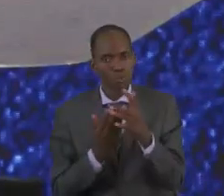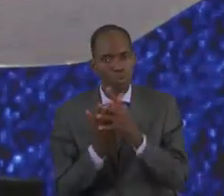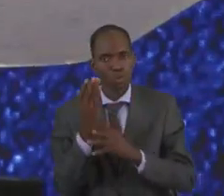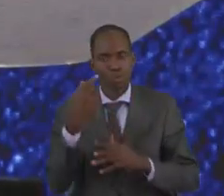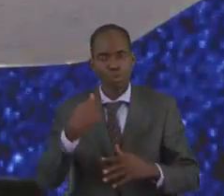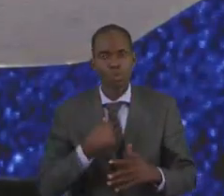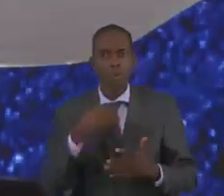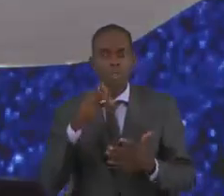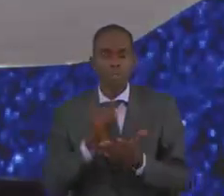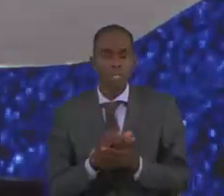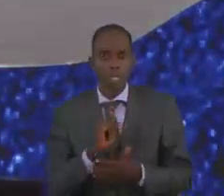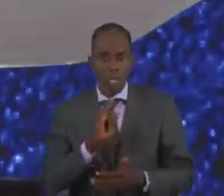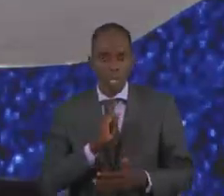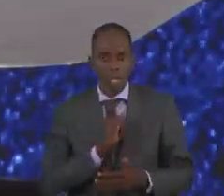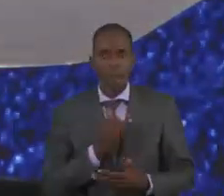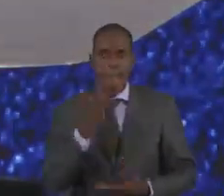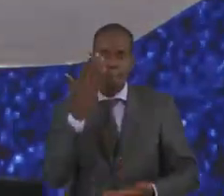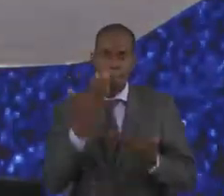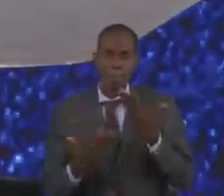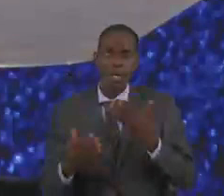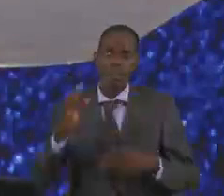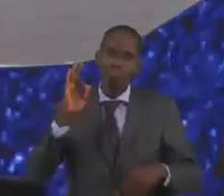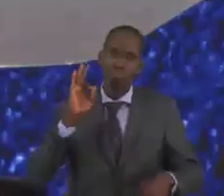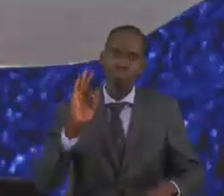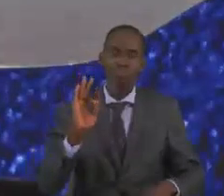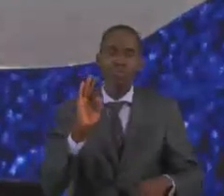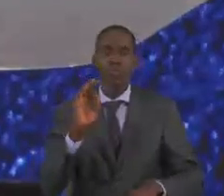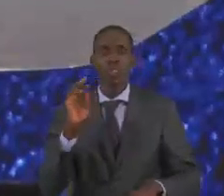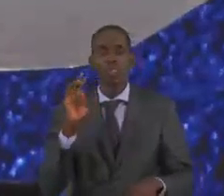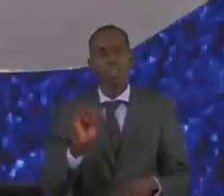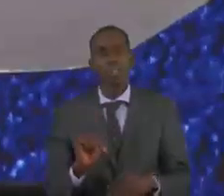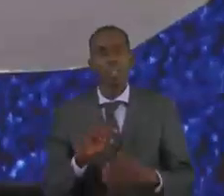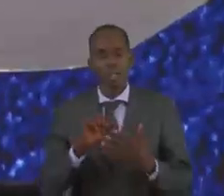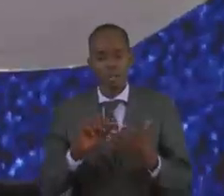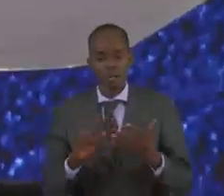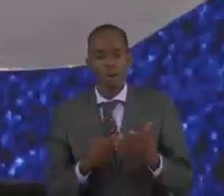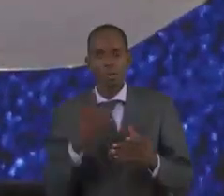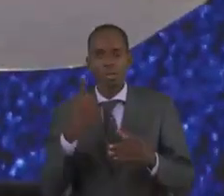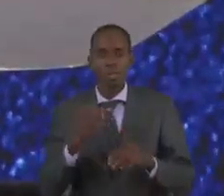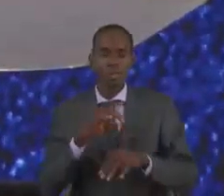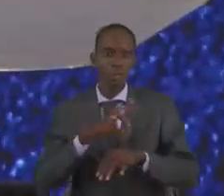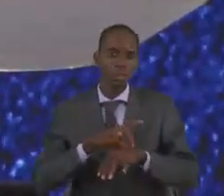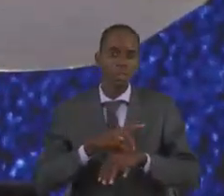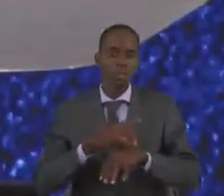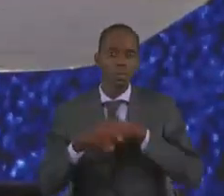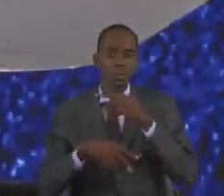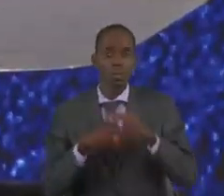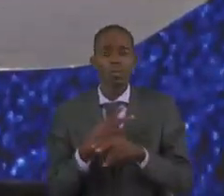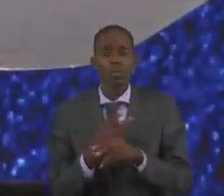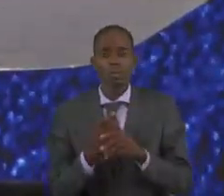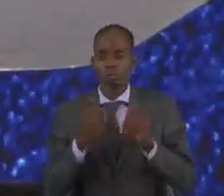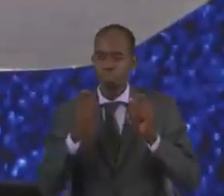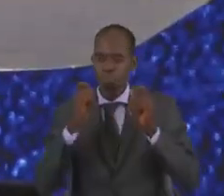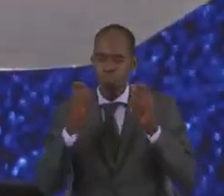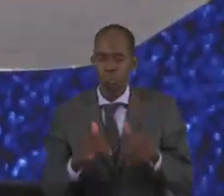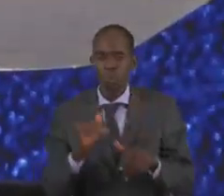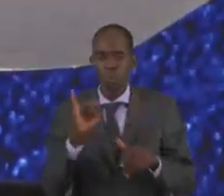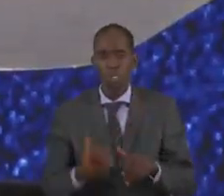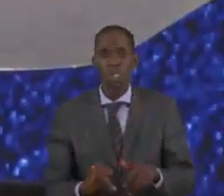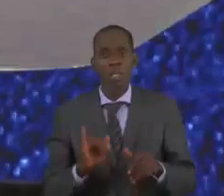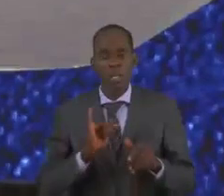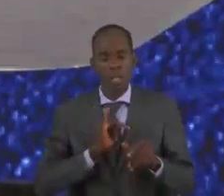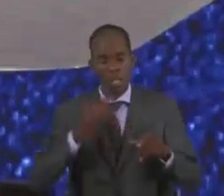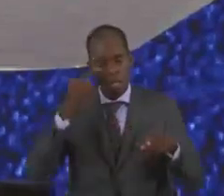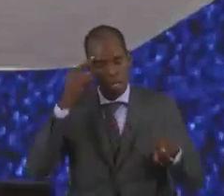that I might preach him among the heathen. Immediately I